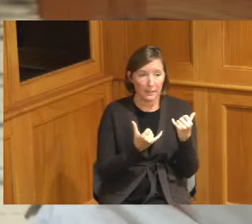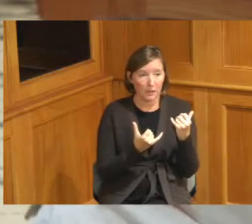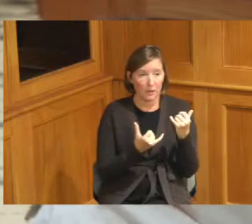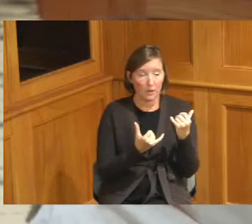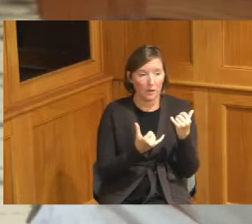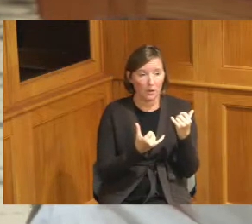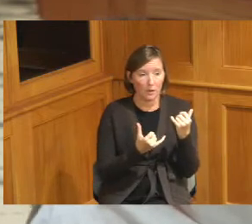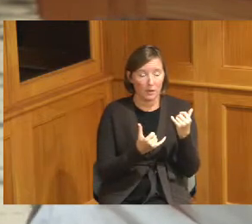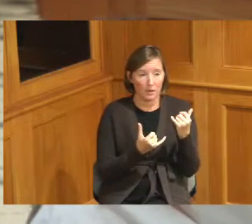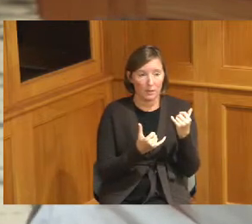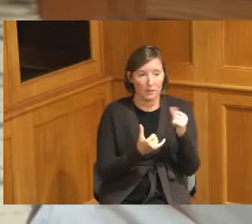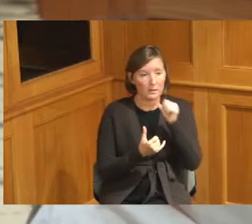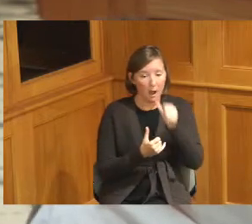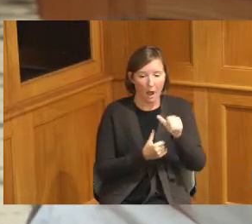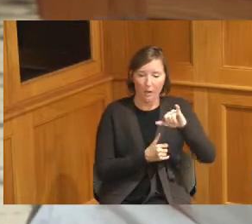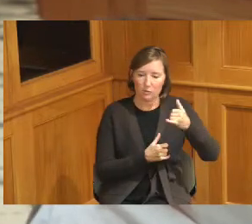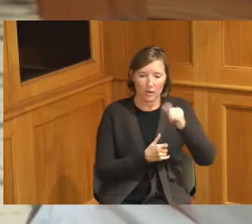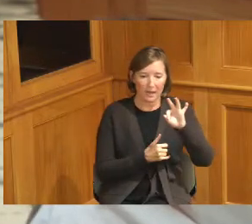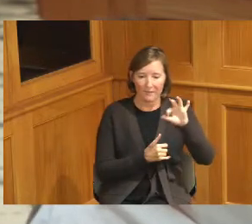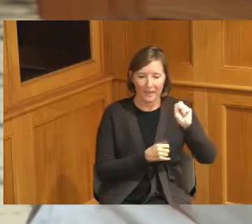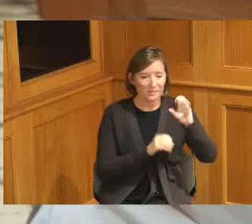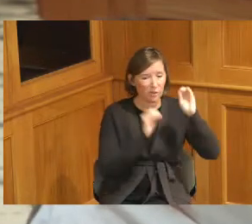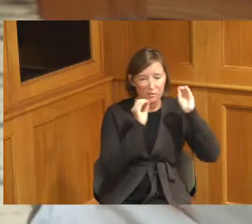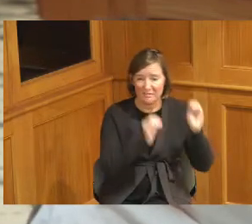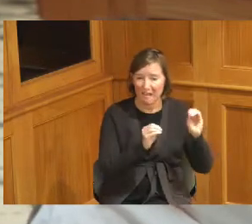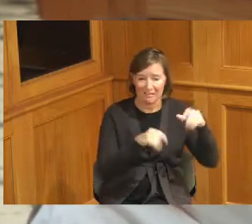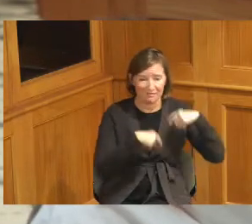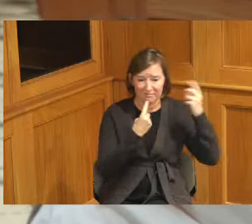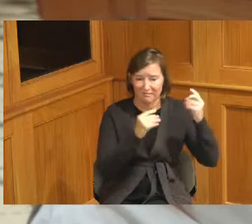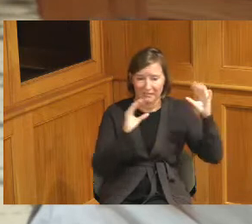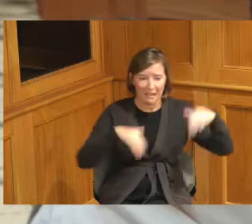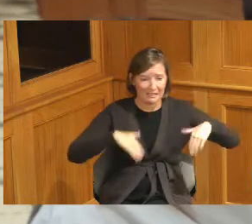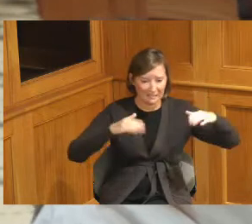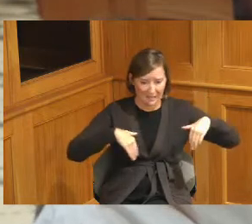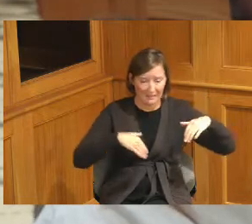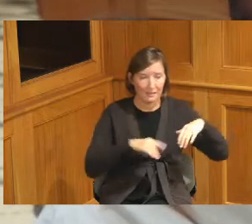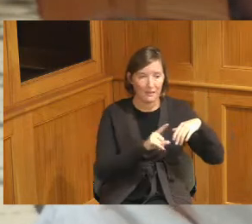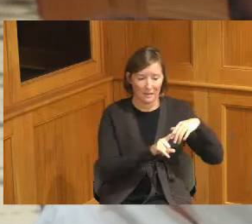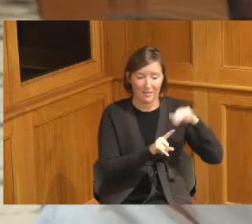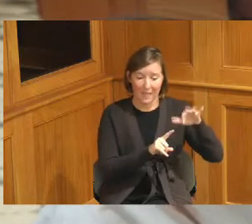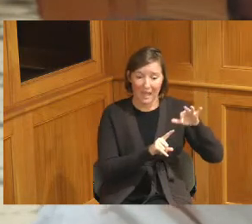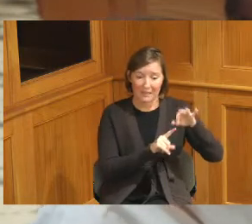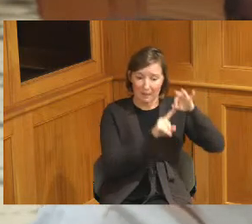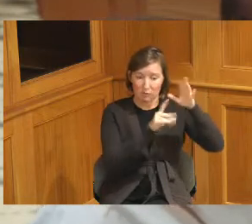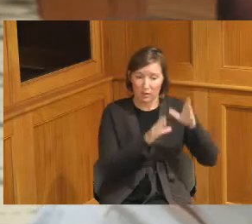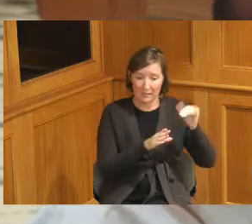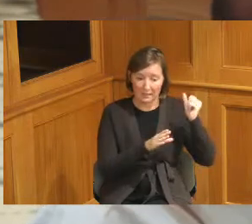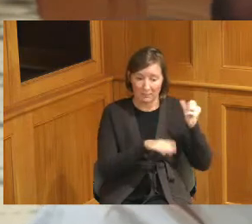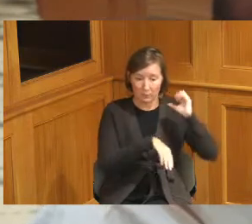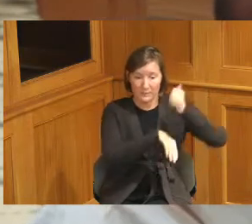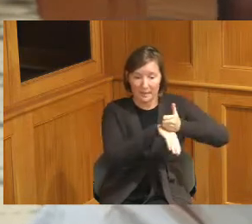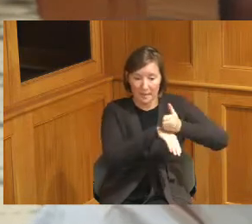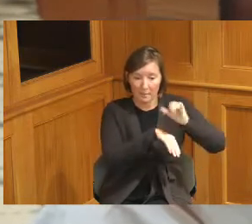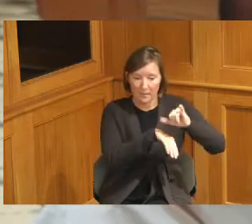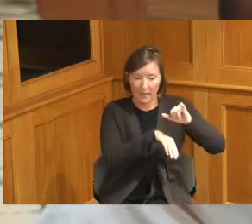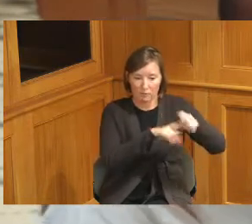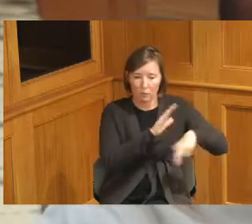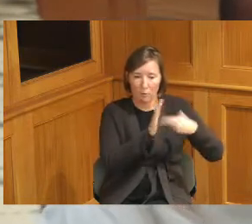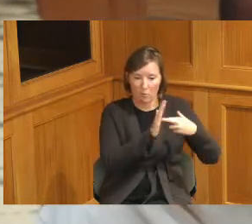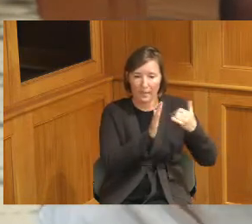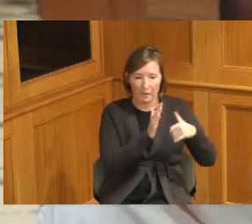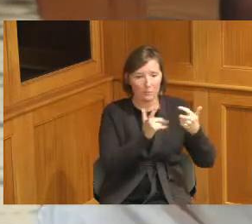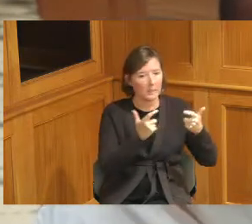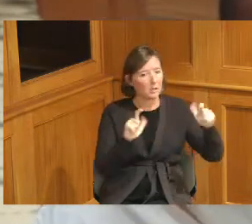the non-JFS departments under the board. So this is going to be this would be a huge advantage and a huge benefit